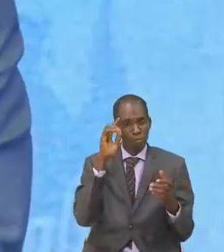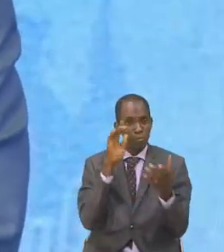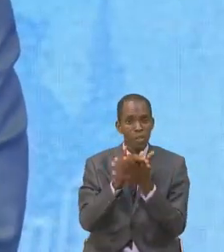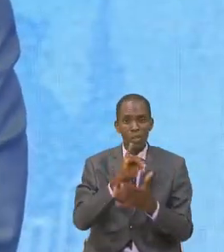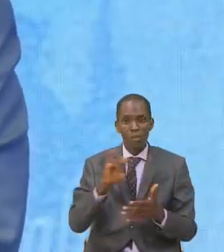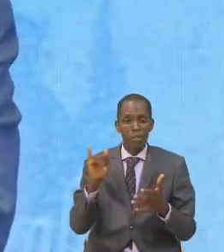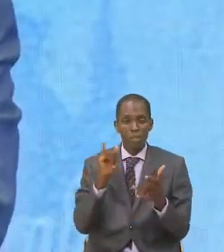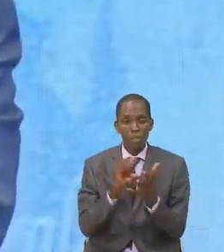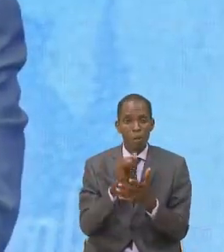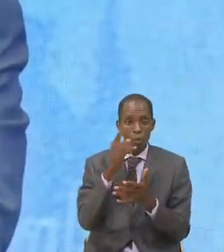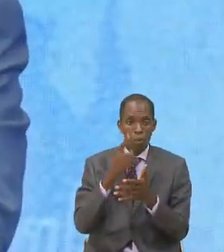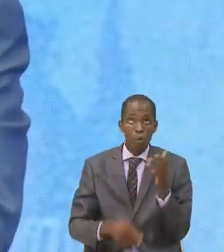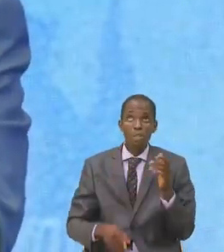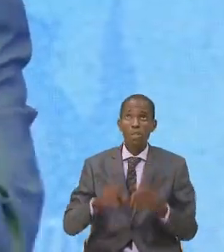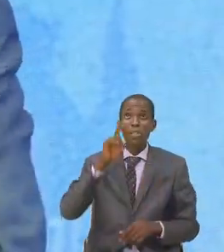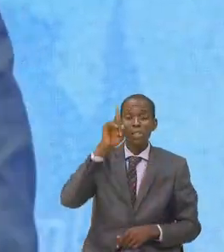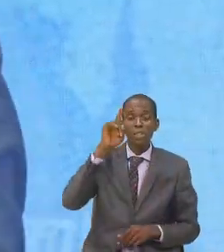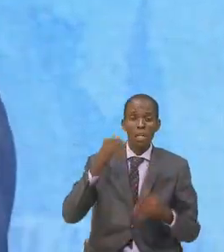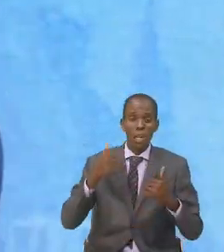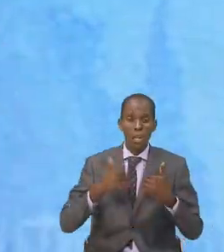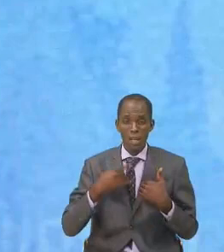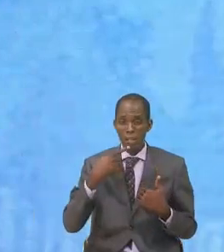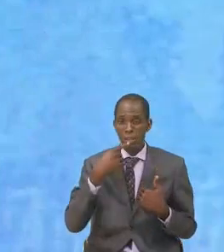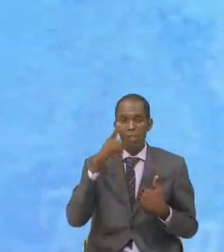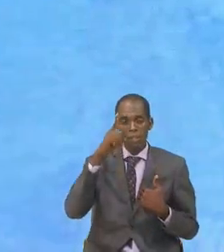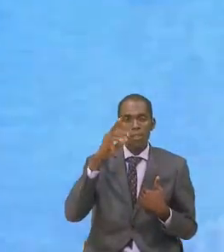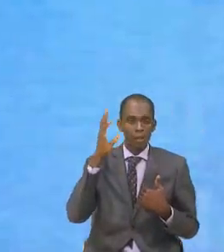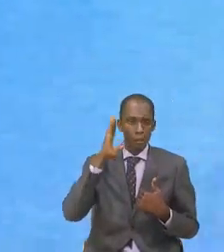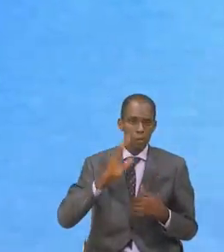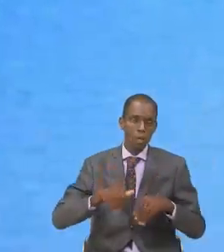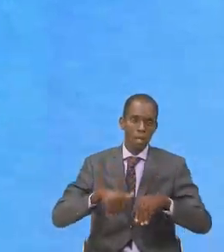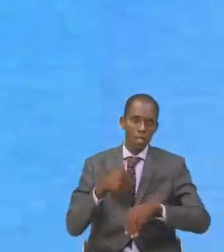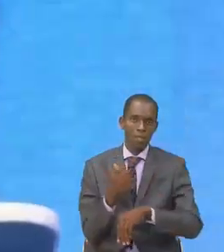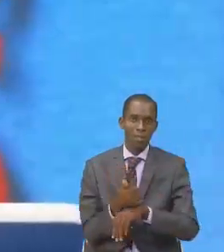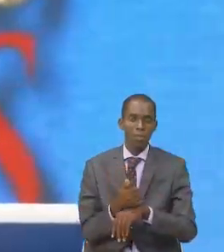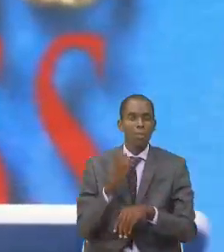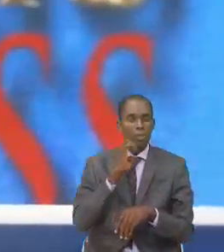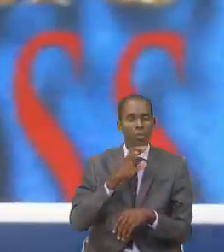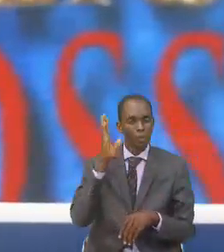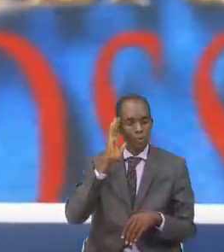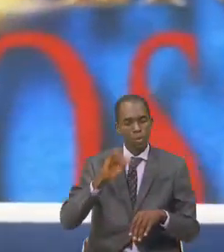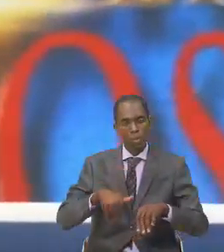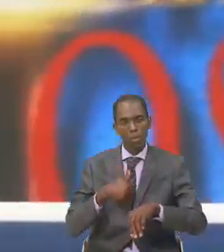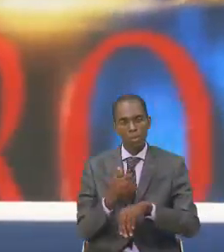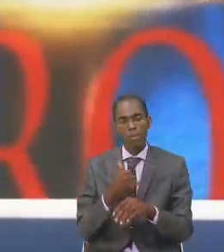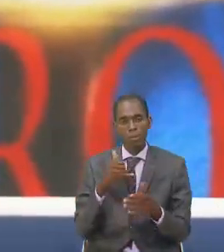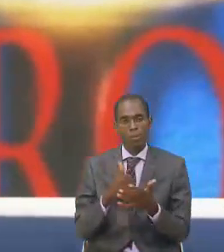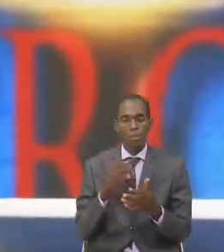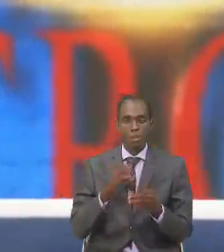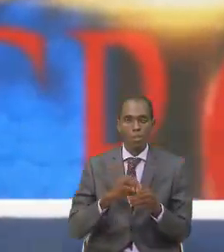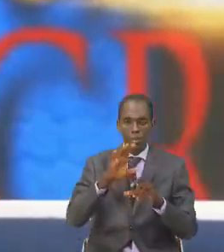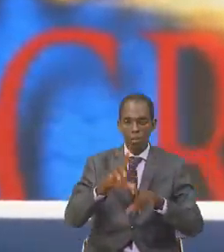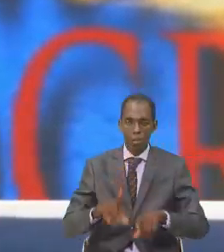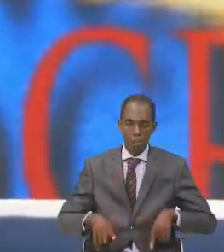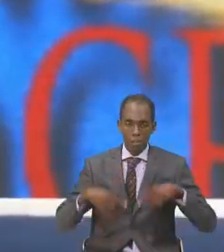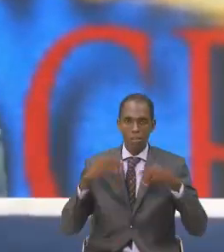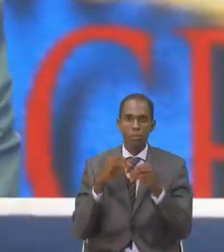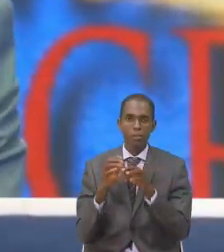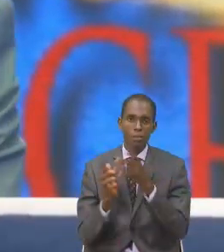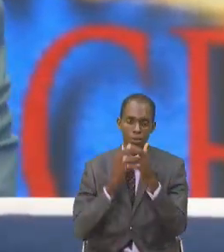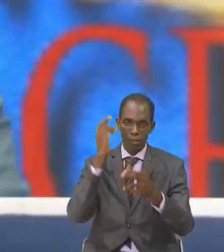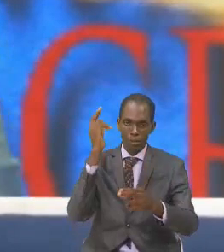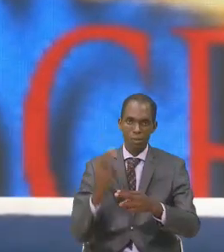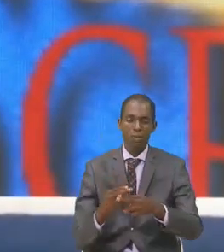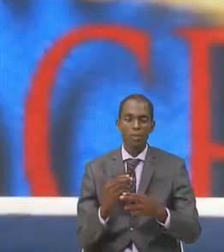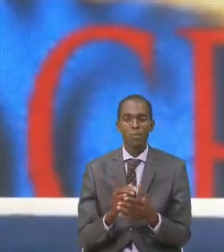with that trust, believing that what he has said he will confirm. He'll